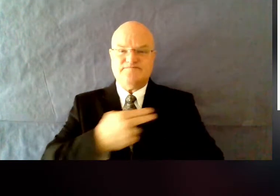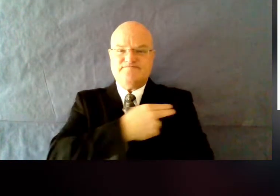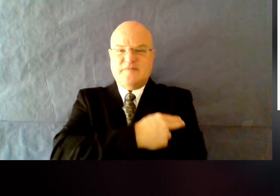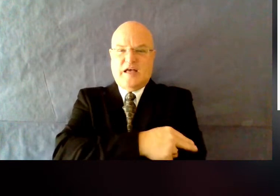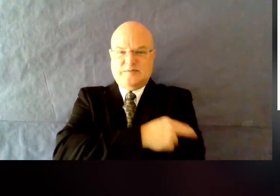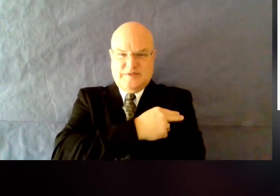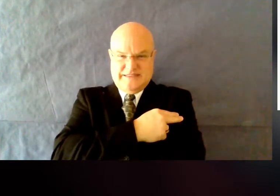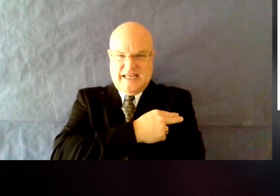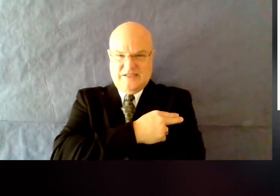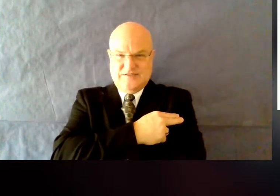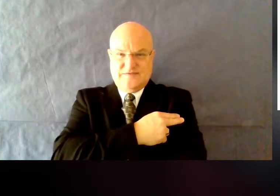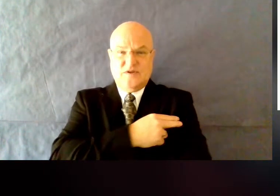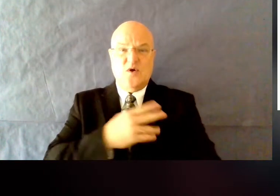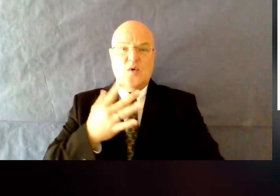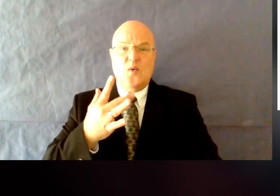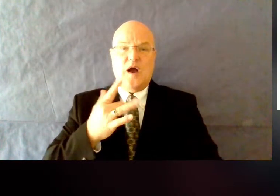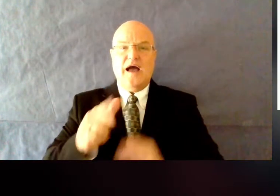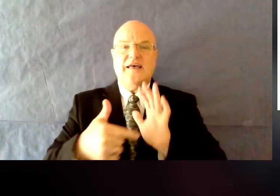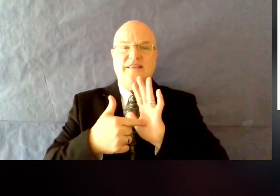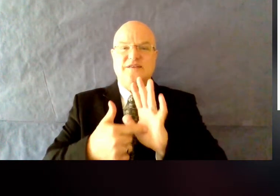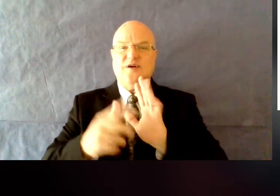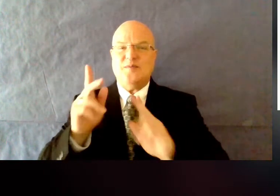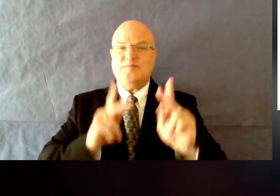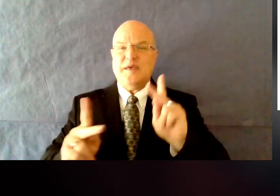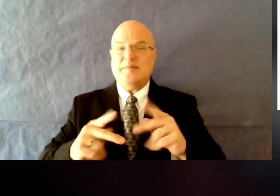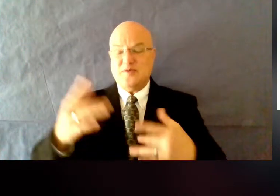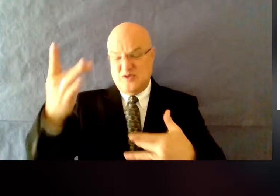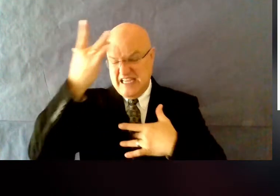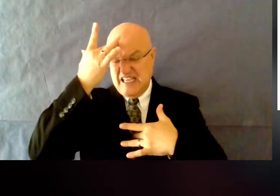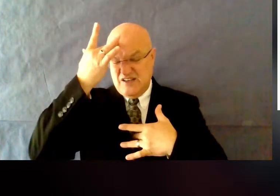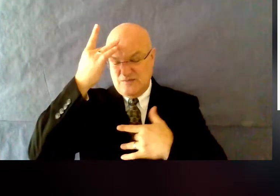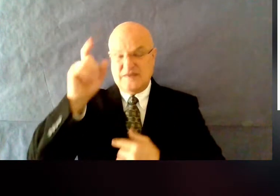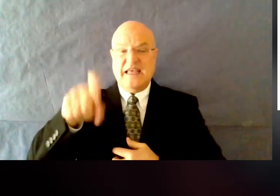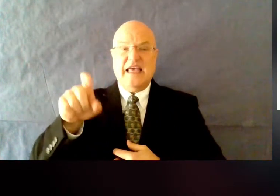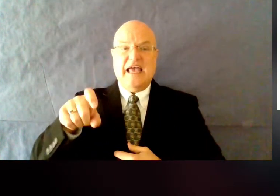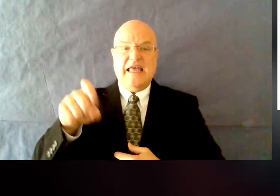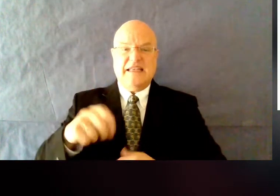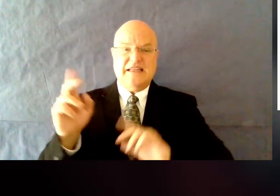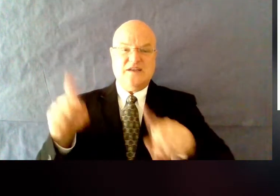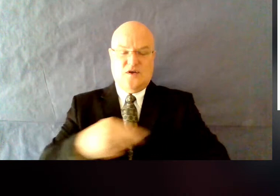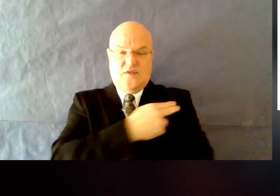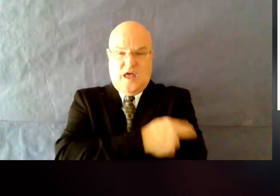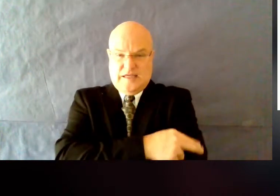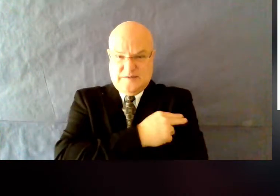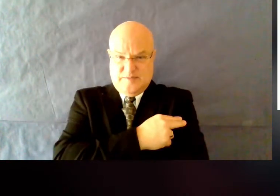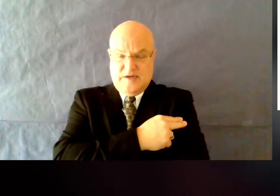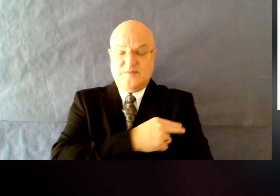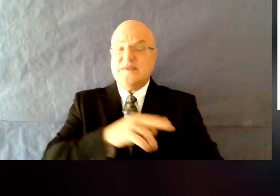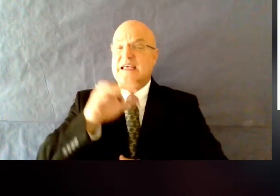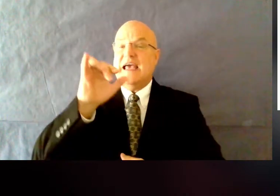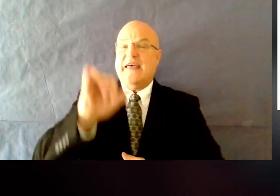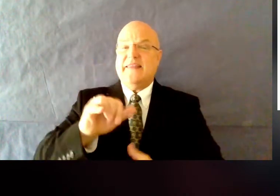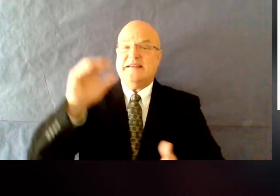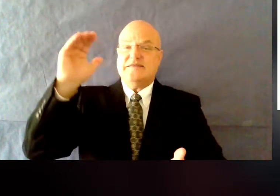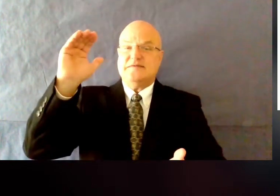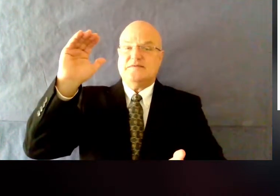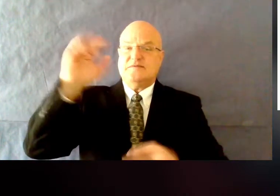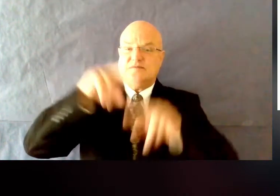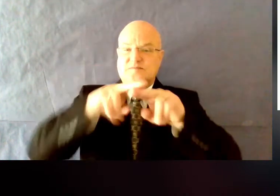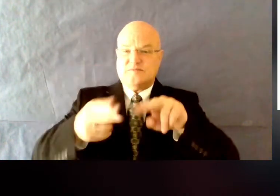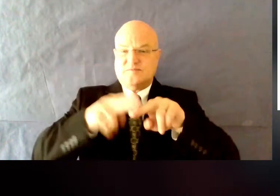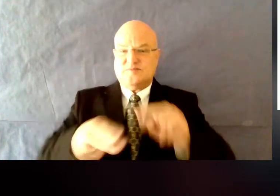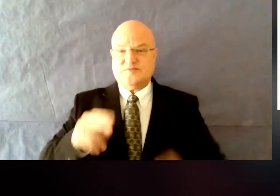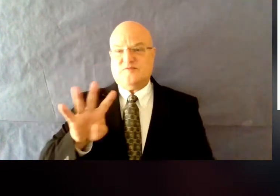hospitalizations, because this reflects people who are ill and need hospital care. That's been reduced again by 4.